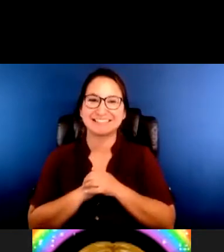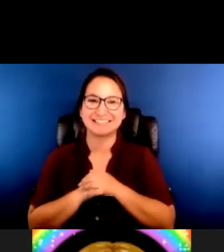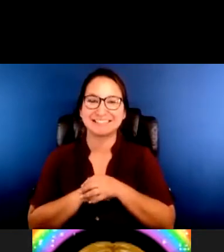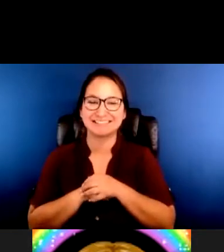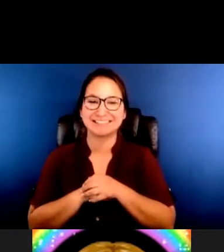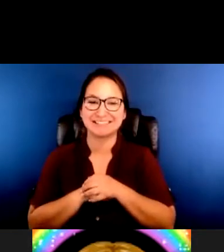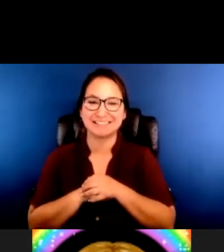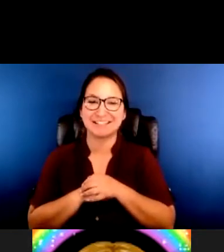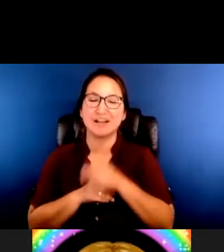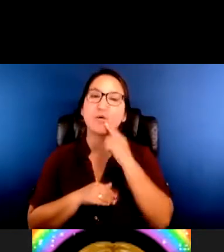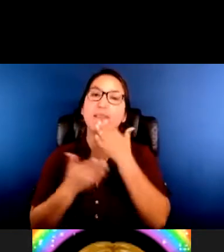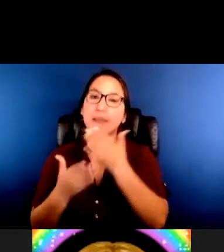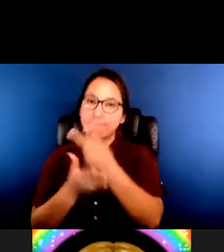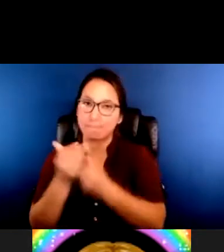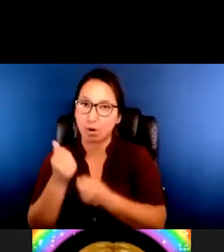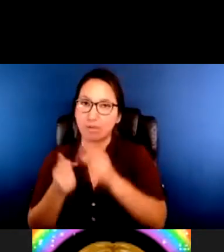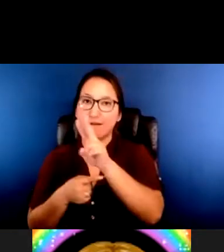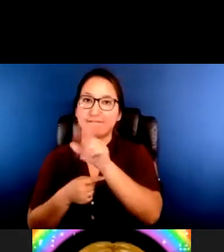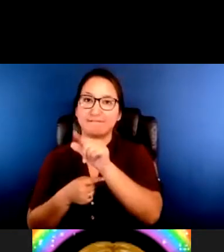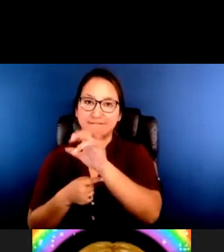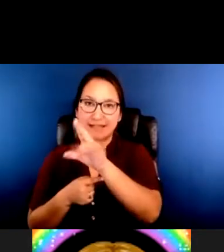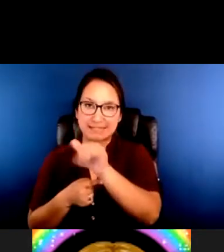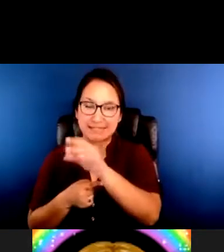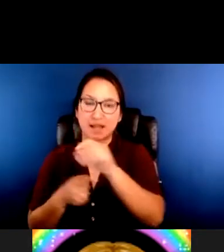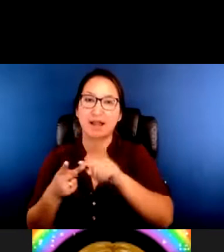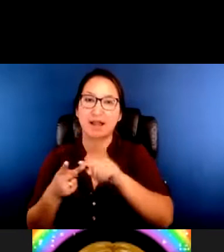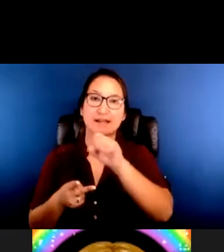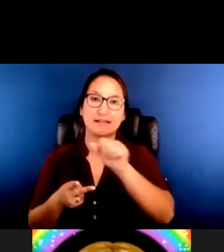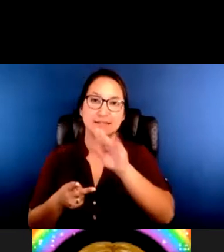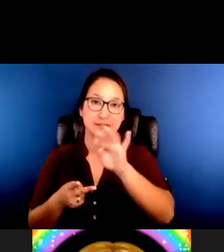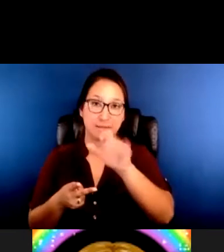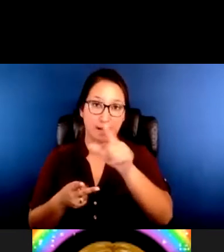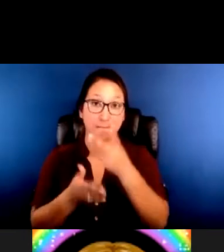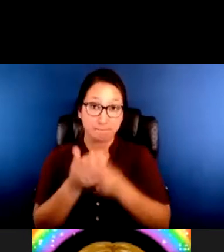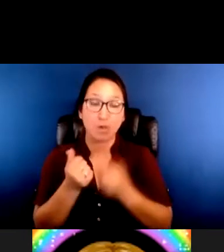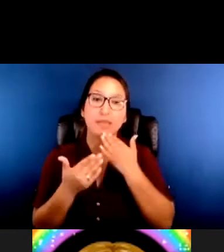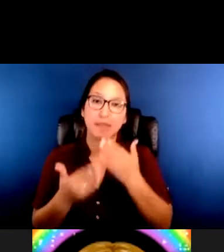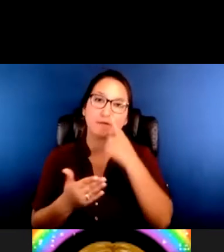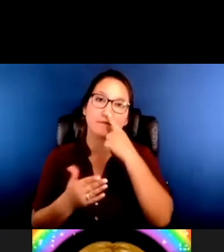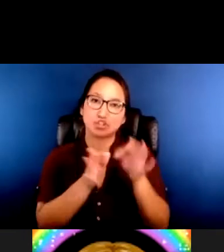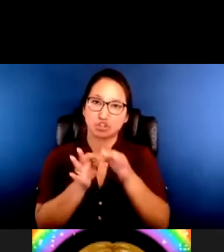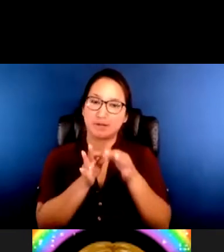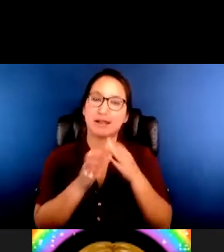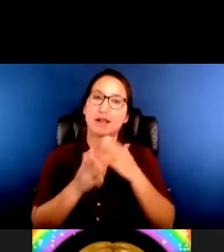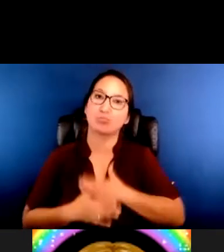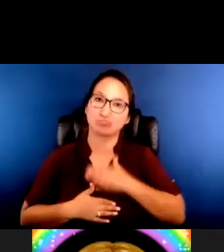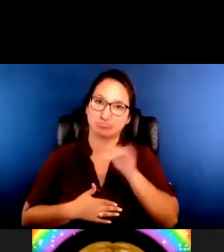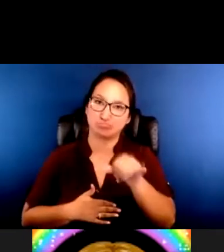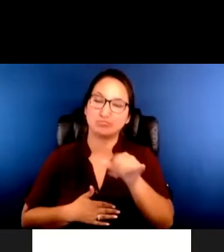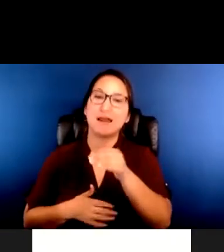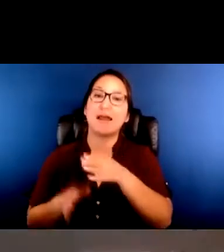both interpreters, both Valencia and Isabel. Thank y'all for interpreting. Appreciate that. Want to thank all of